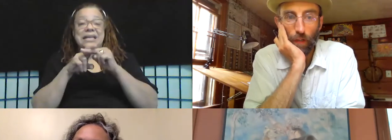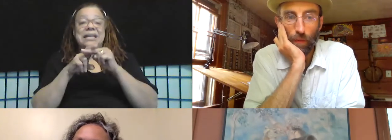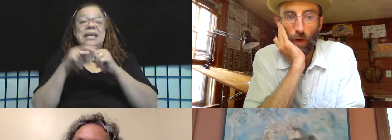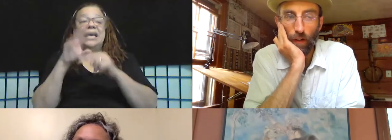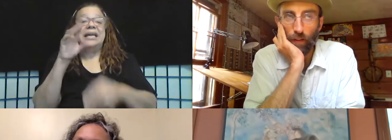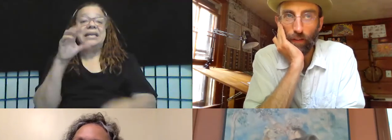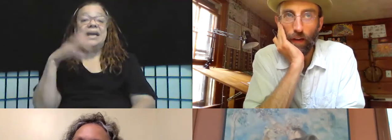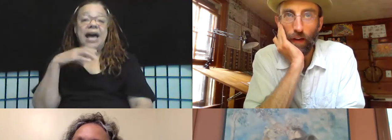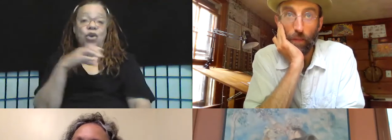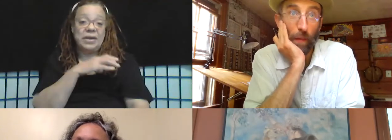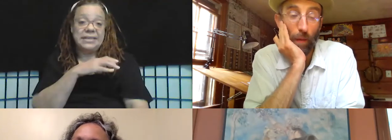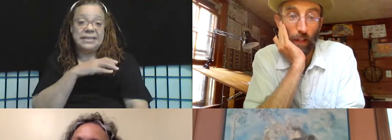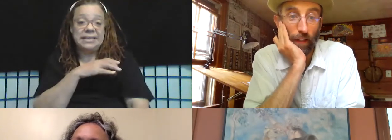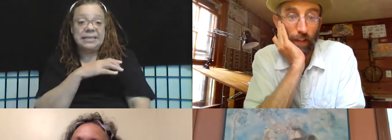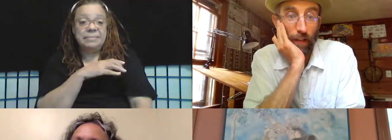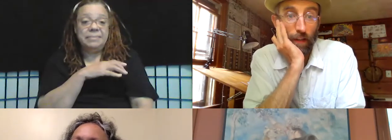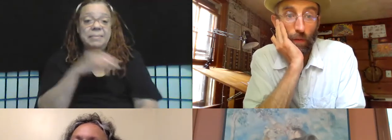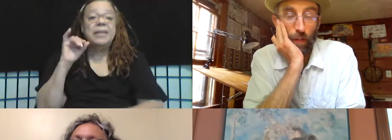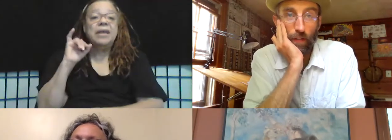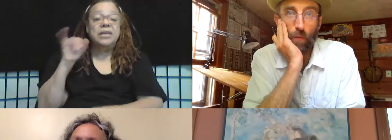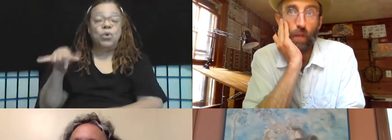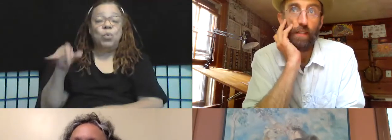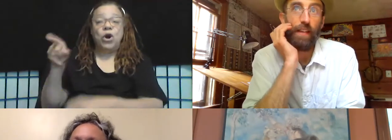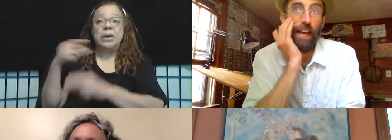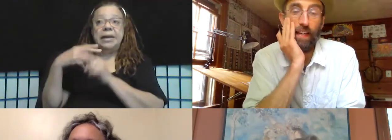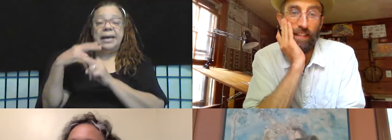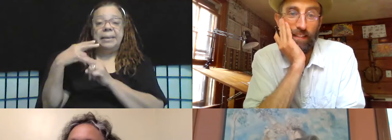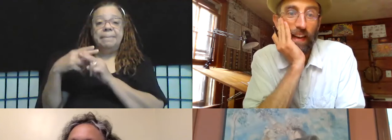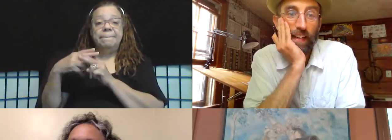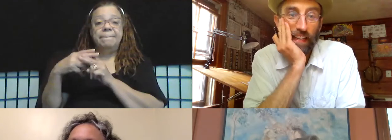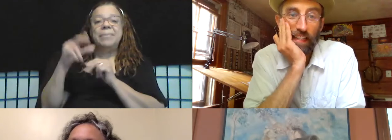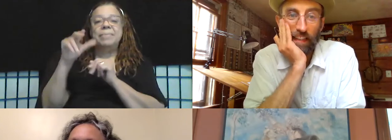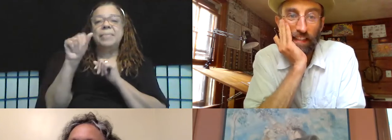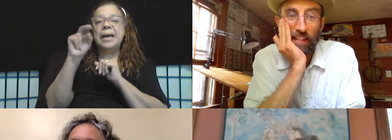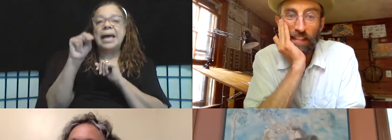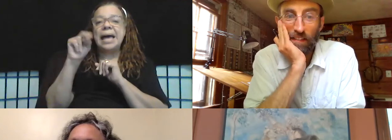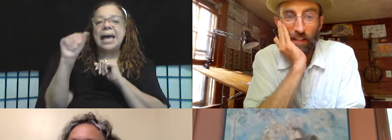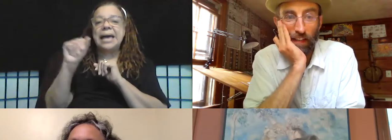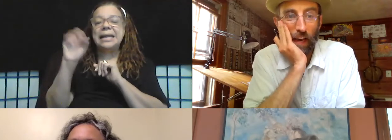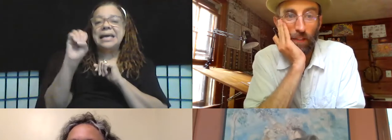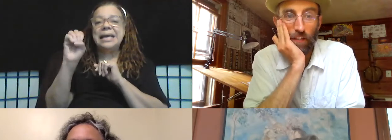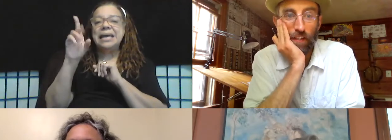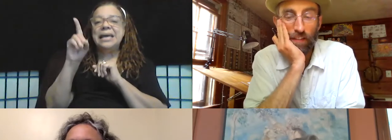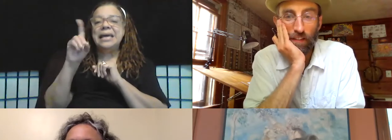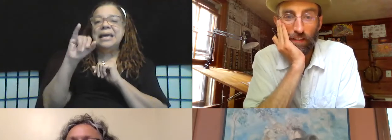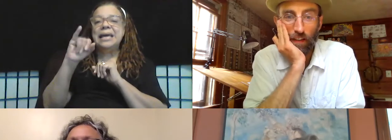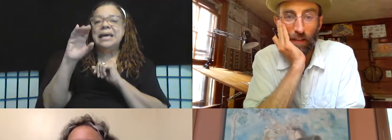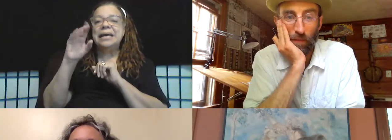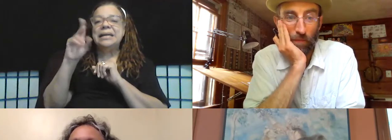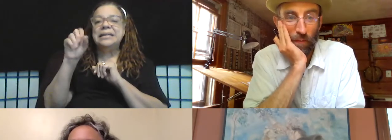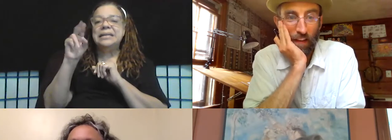Whoa. which was speak publicly, which was Anna E. Dickinson, the